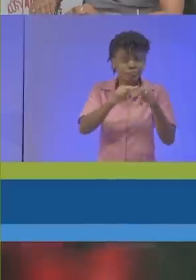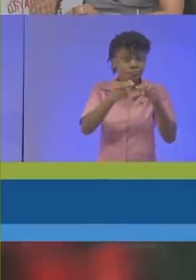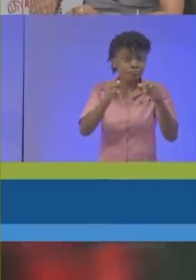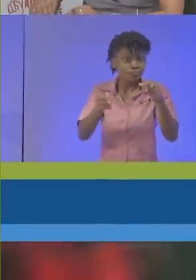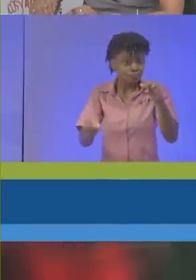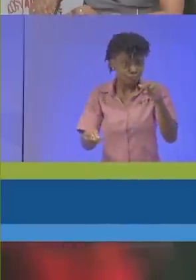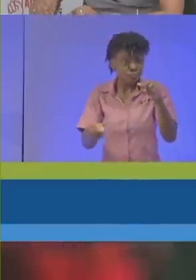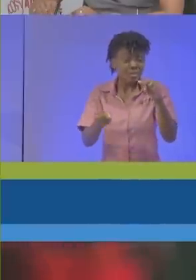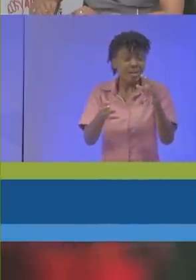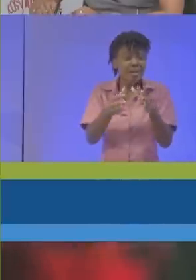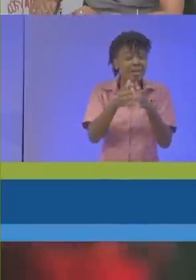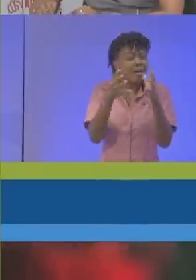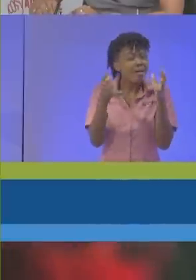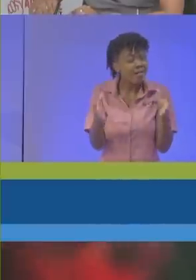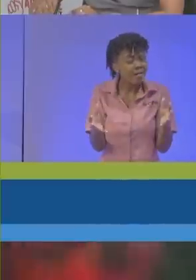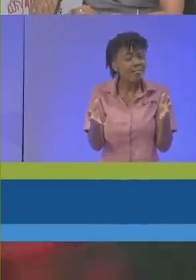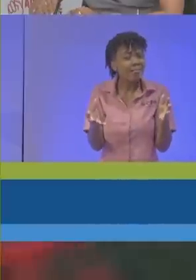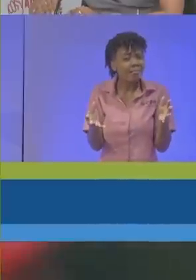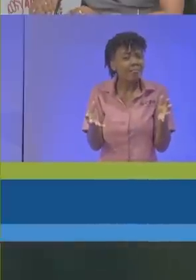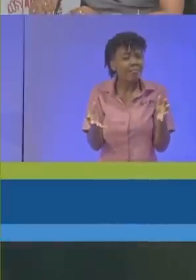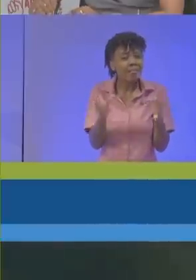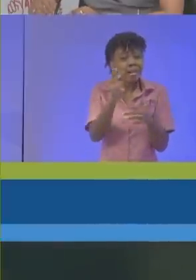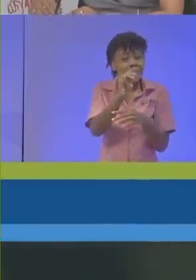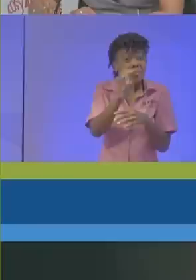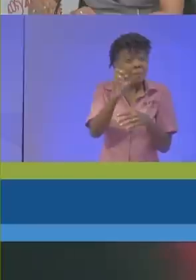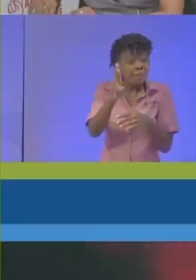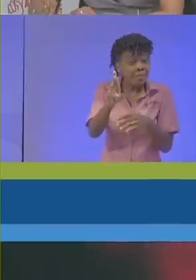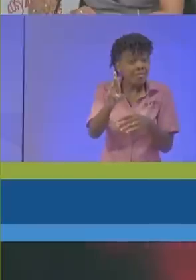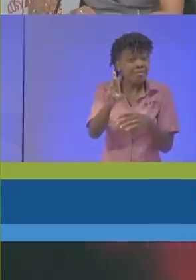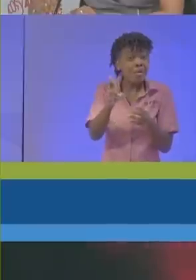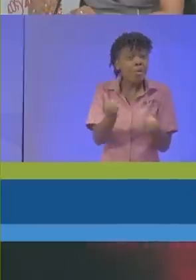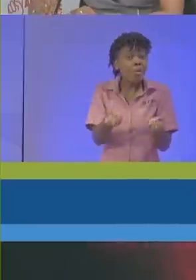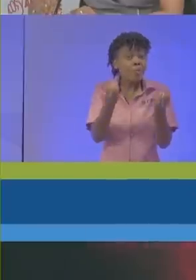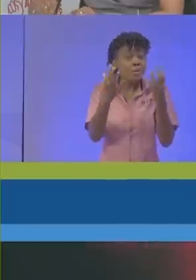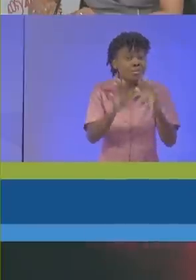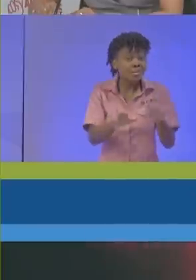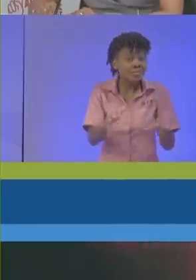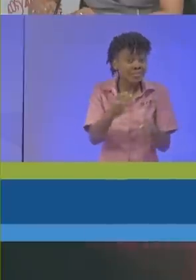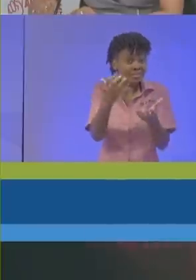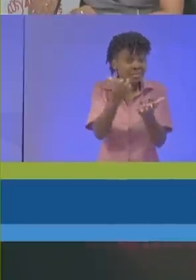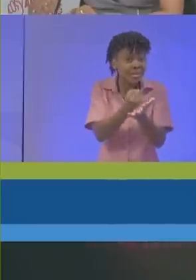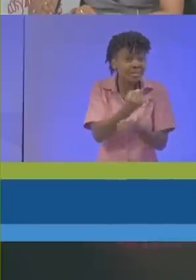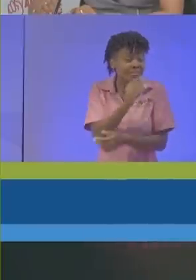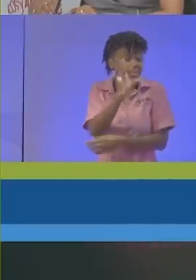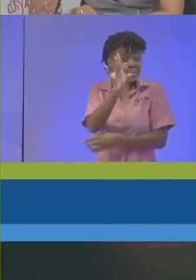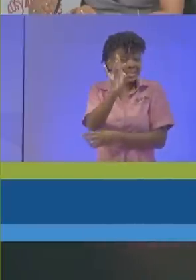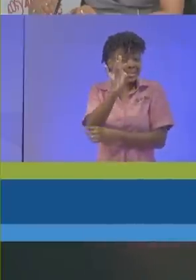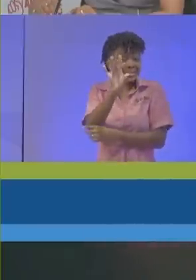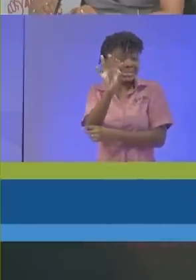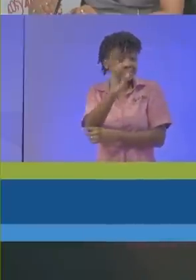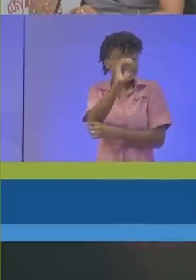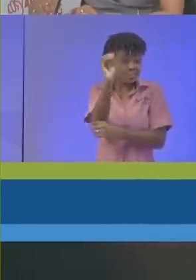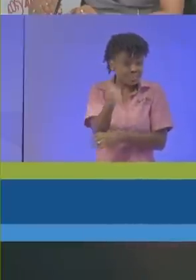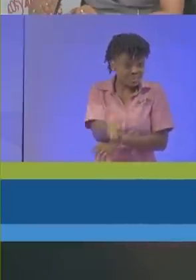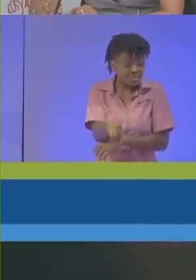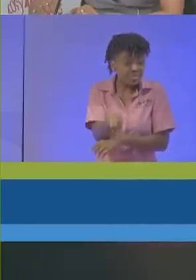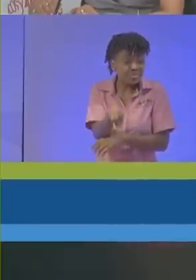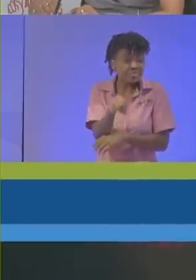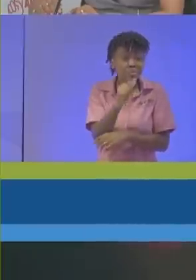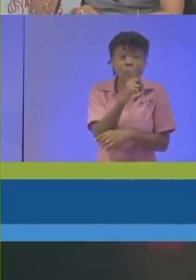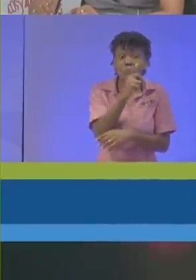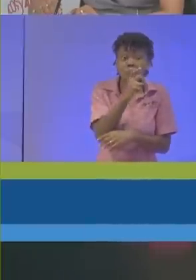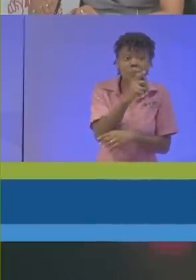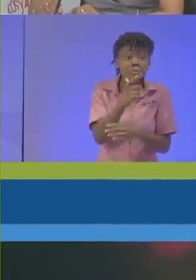measles, mumps, rubella coverage is now at 89%, and the second dose of the vaccine is at an